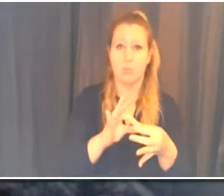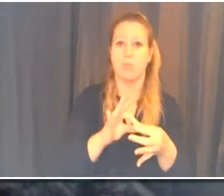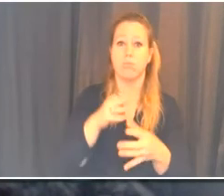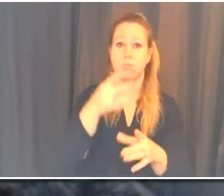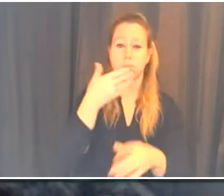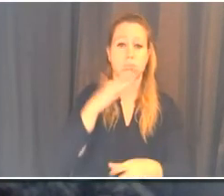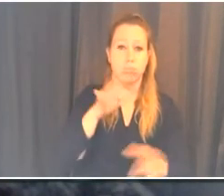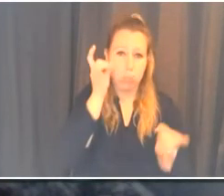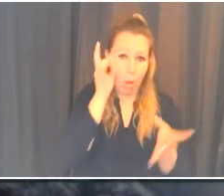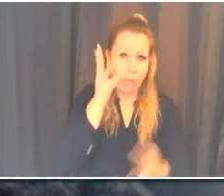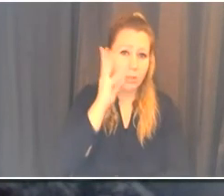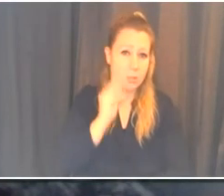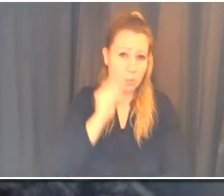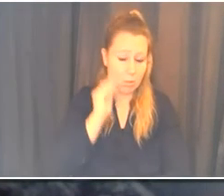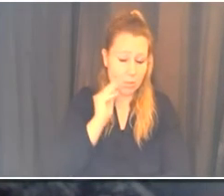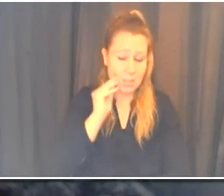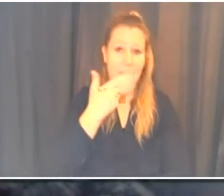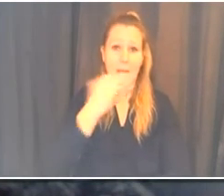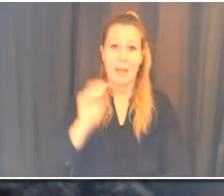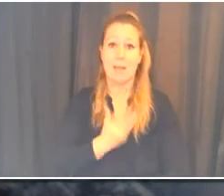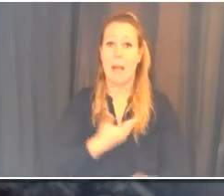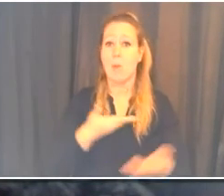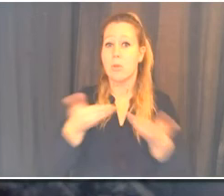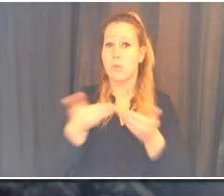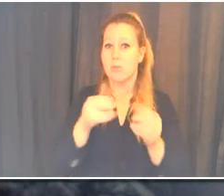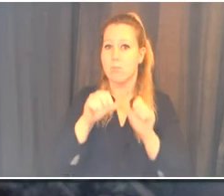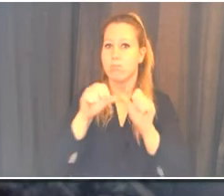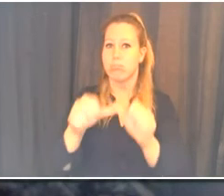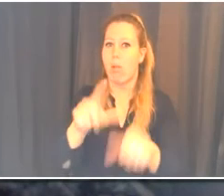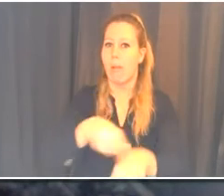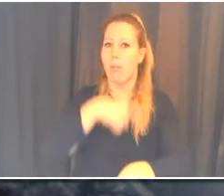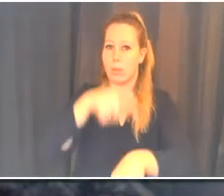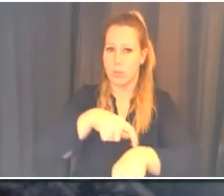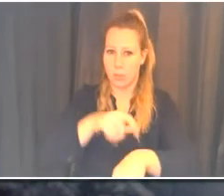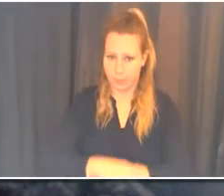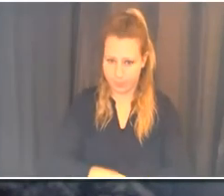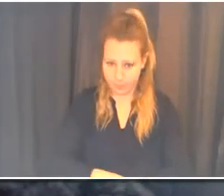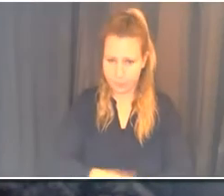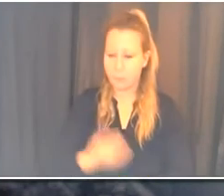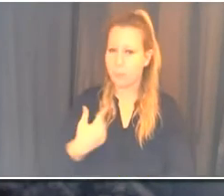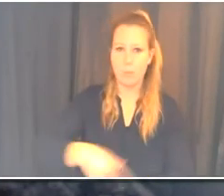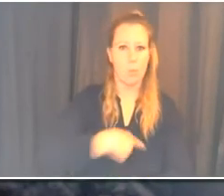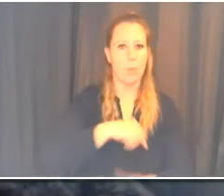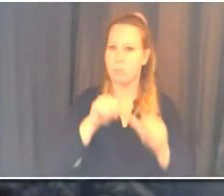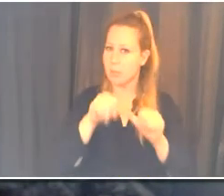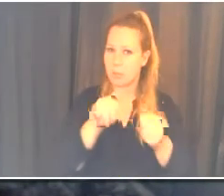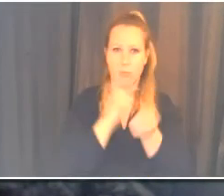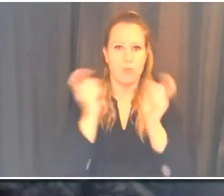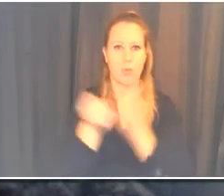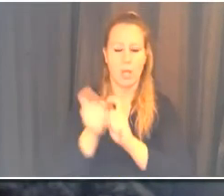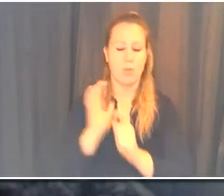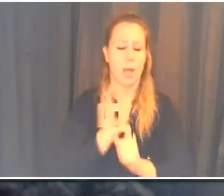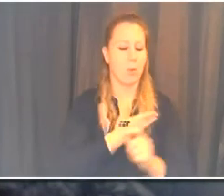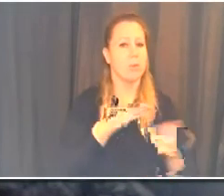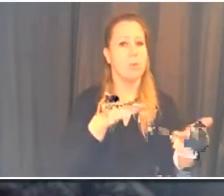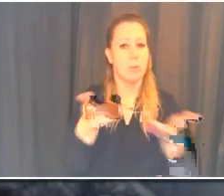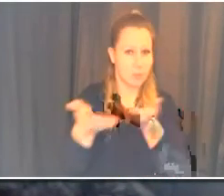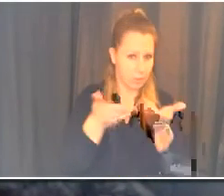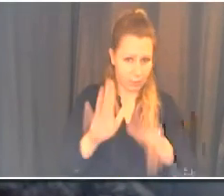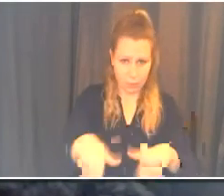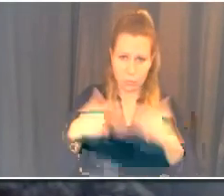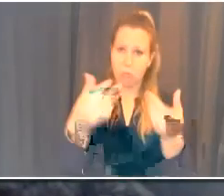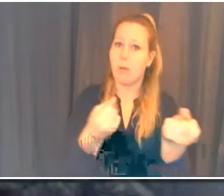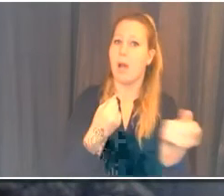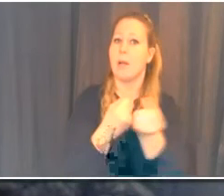fors the team has been able to provide virtual support groups in Spanish which Foster community and allow for information sharing and connection during a